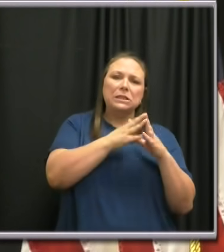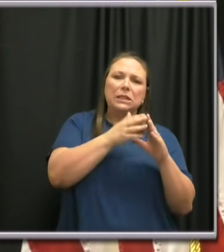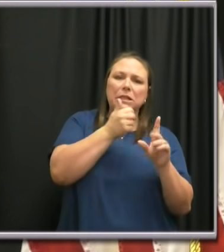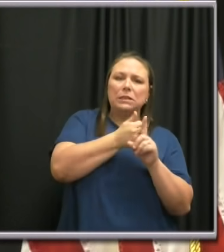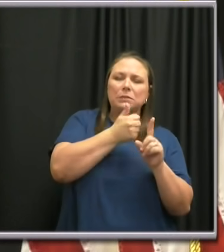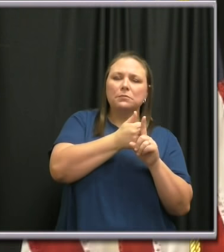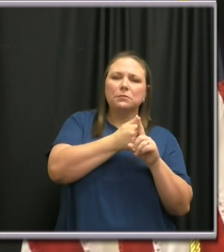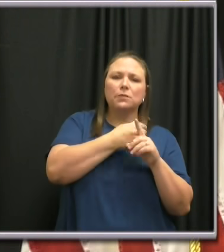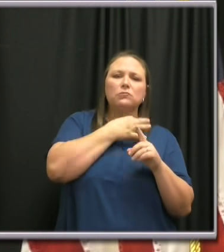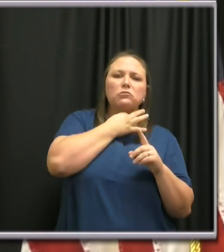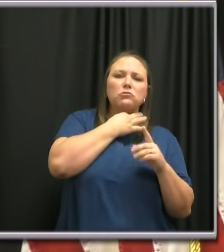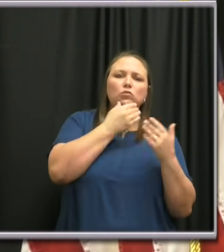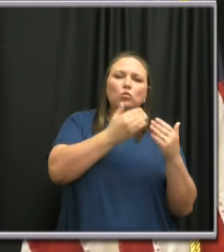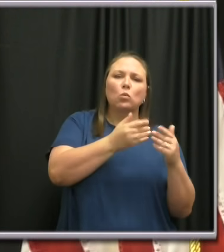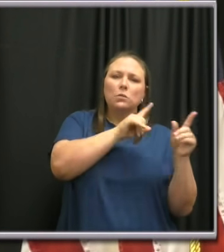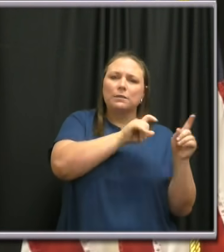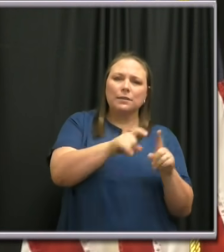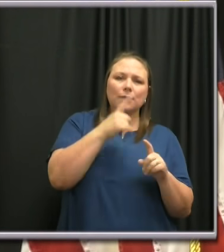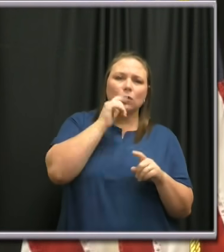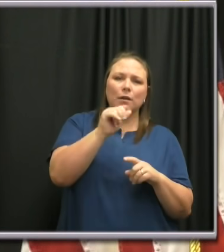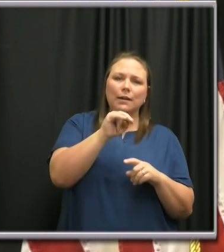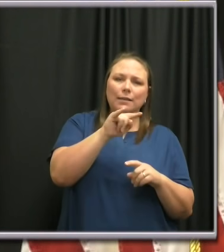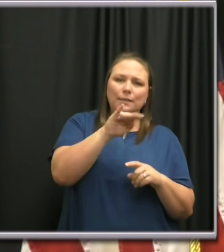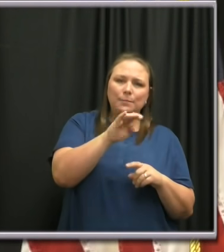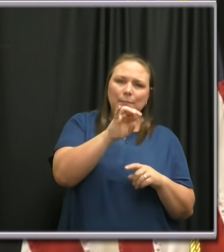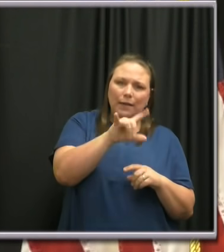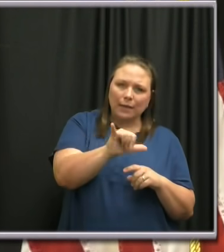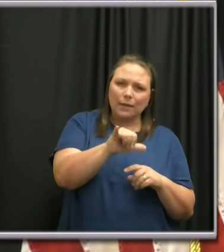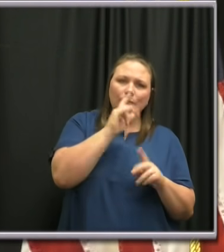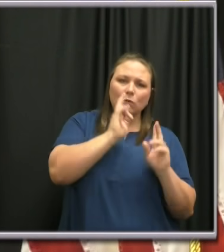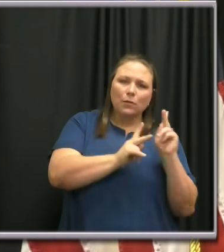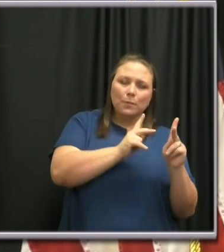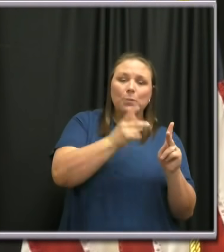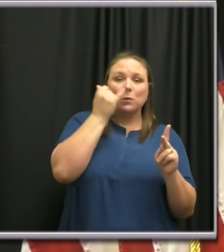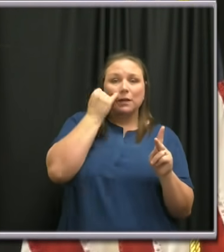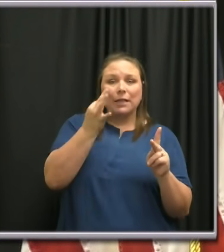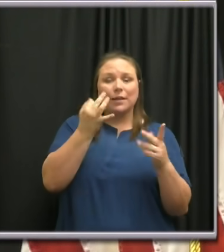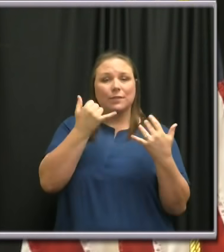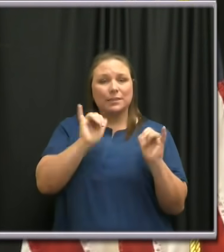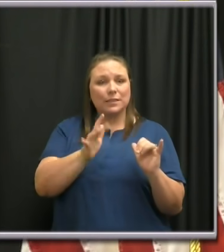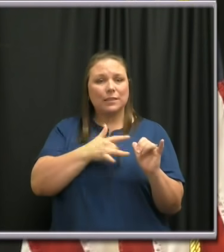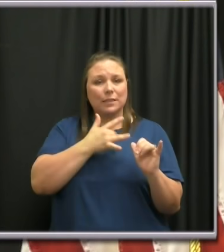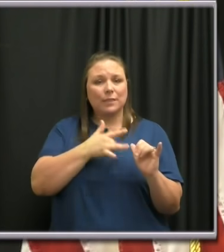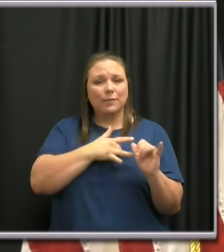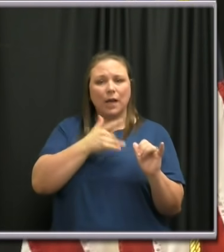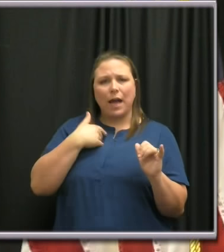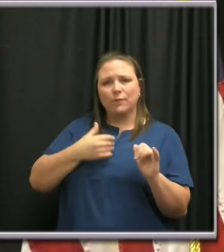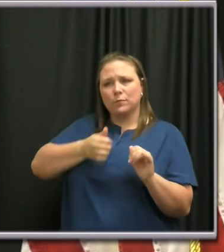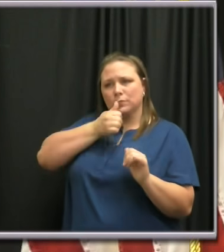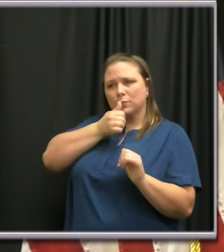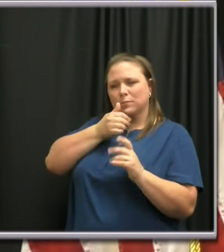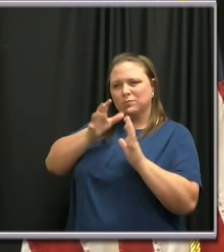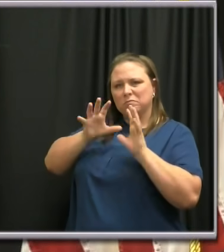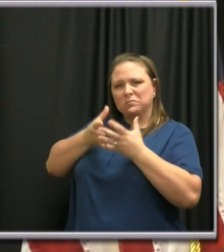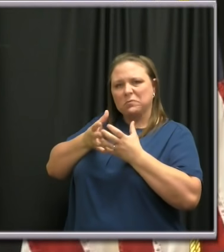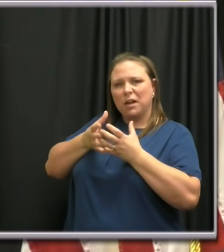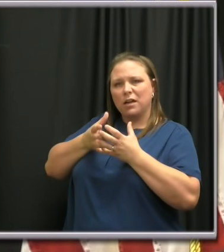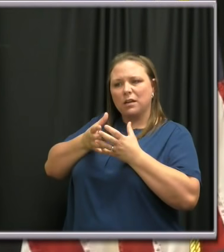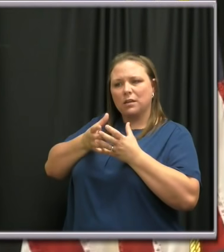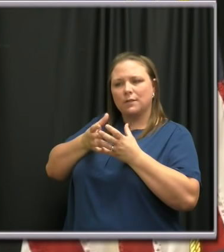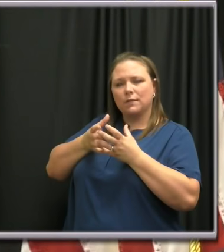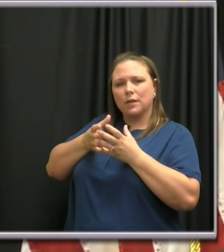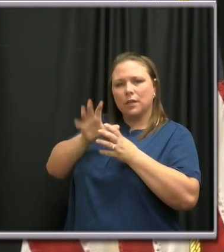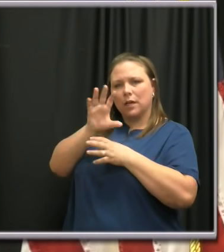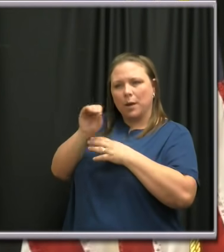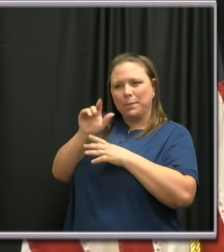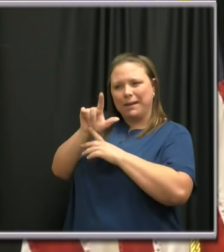tests for people, and also if that is still being consideration. There's a private company today that announced, a